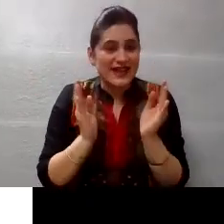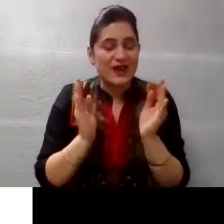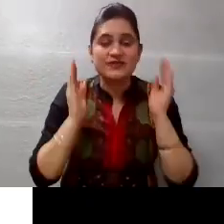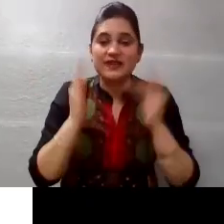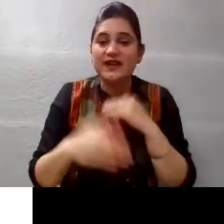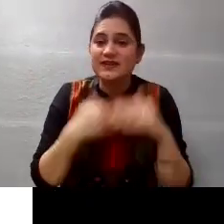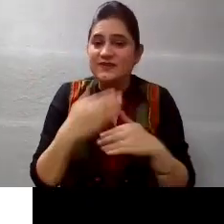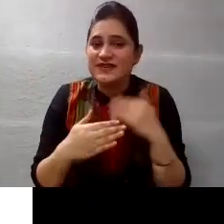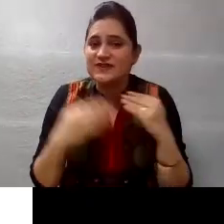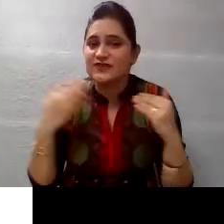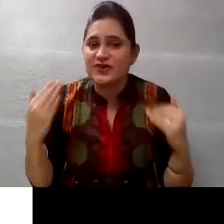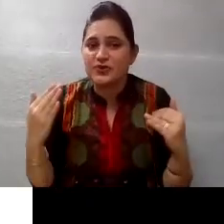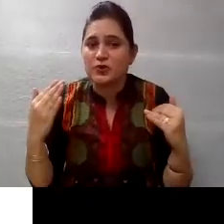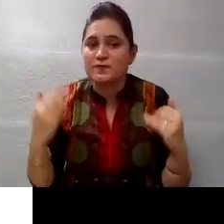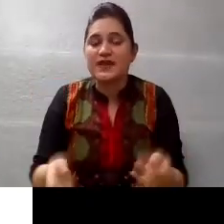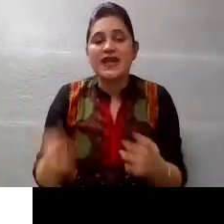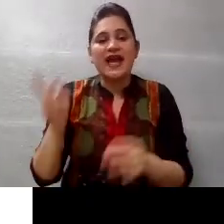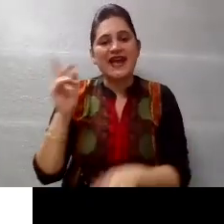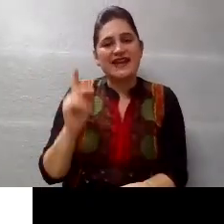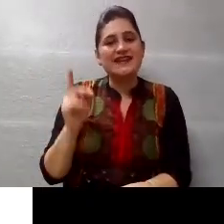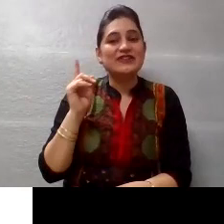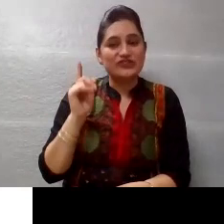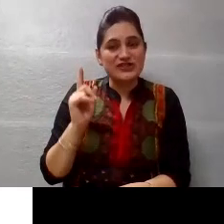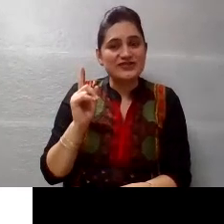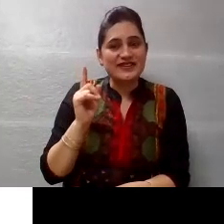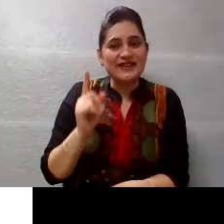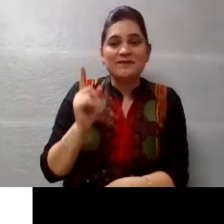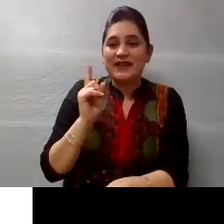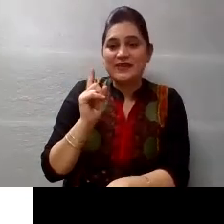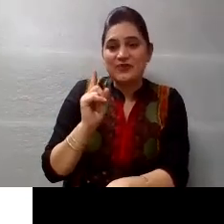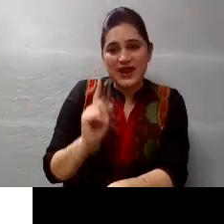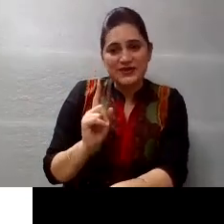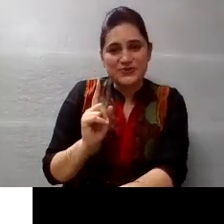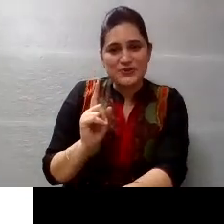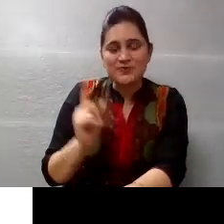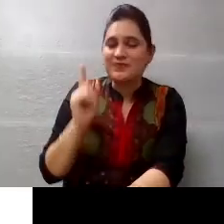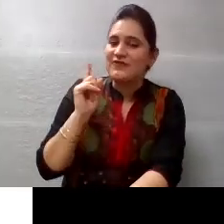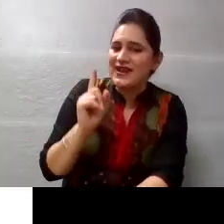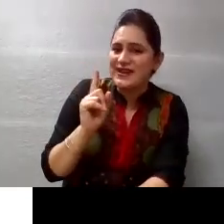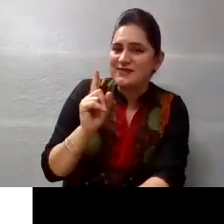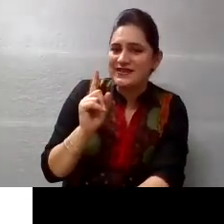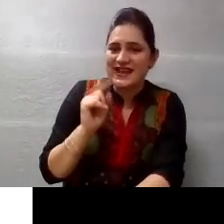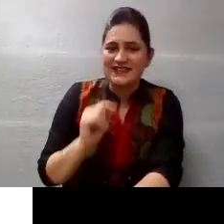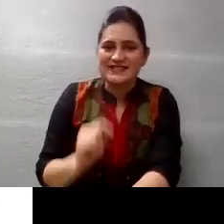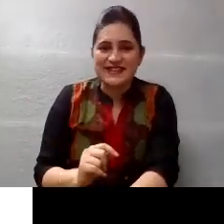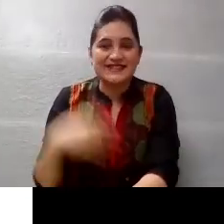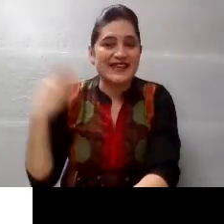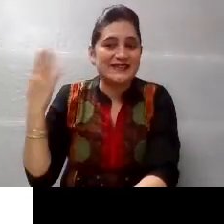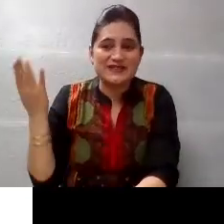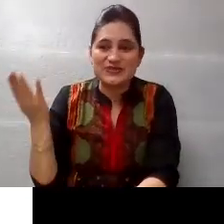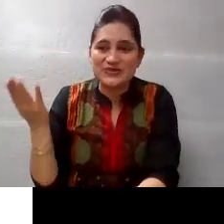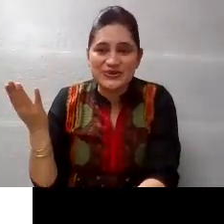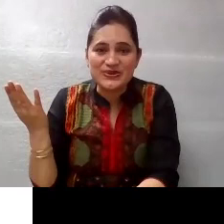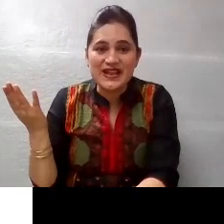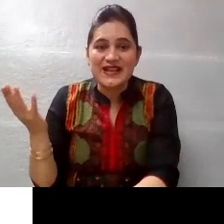in this house there are different different rooms. And children in one room. And number can stay.